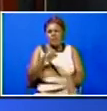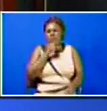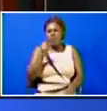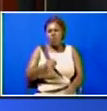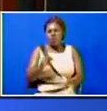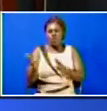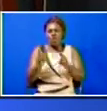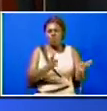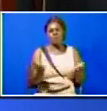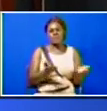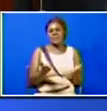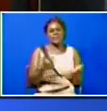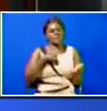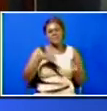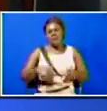unusual business.